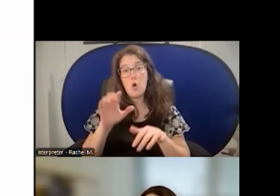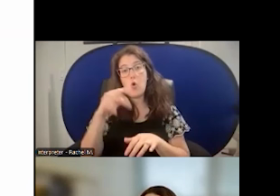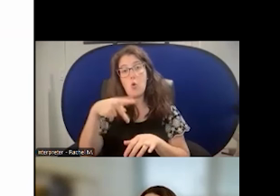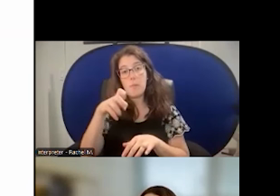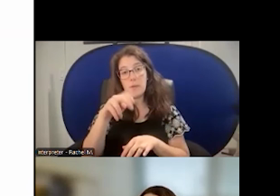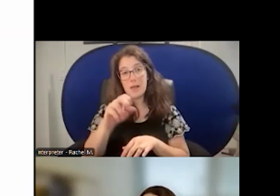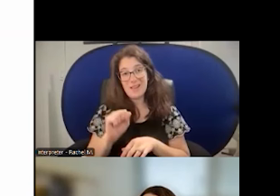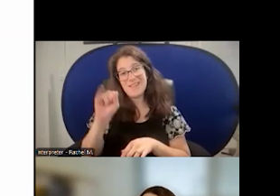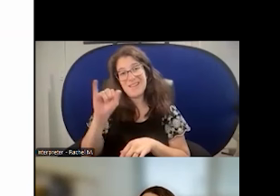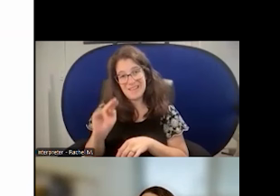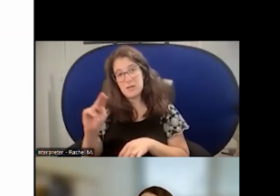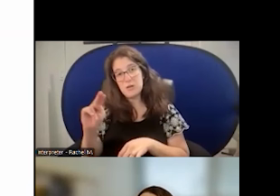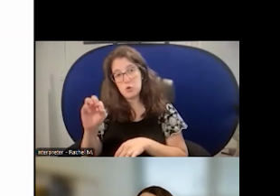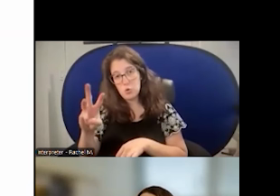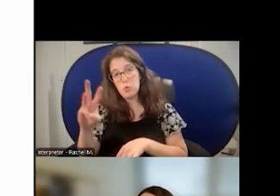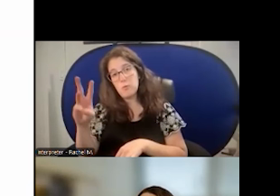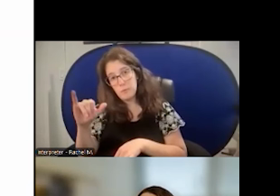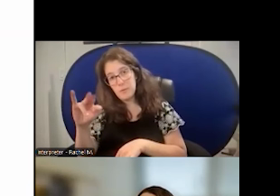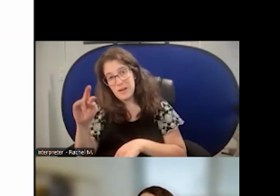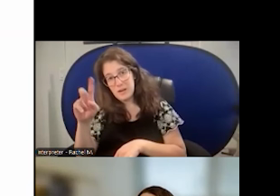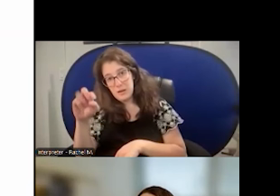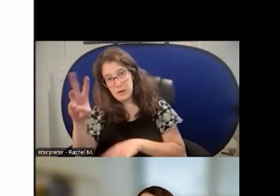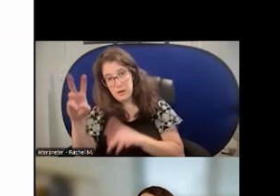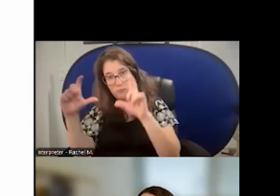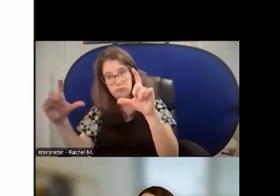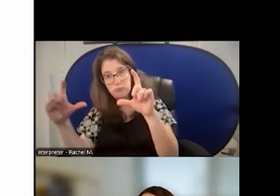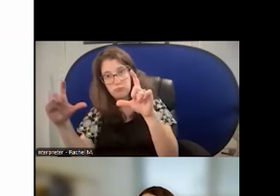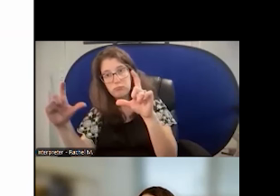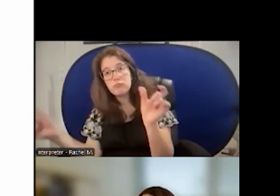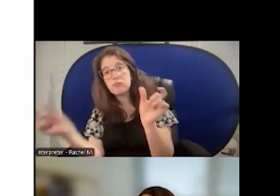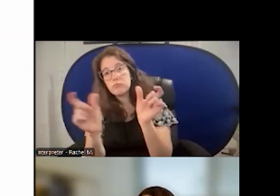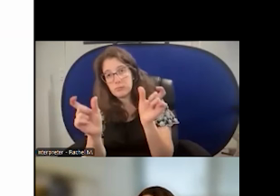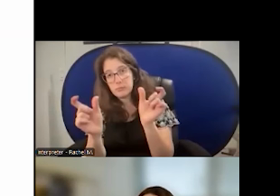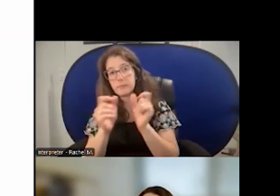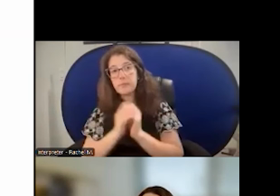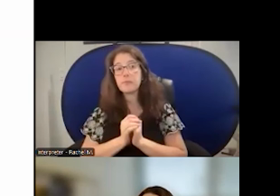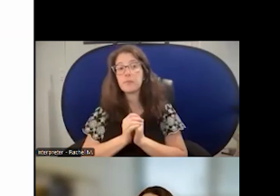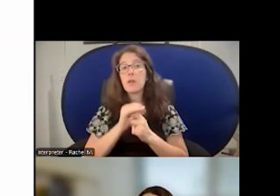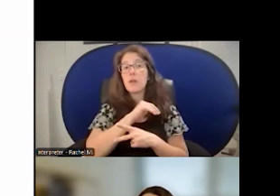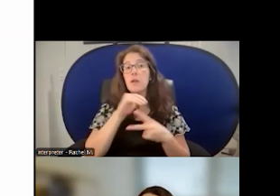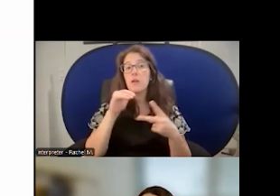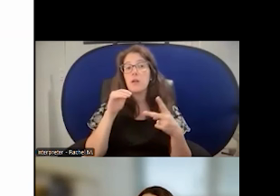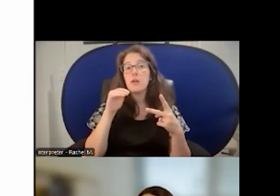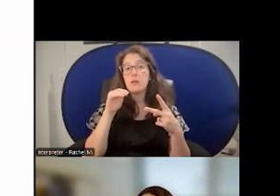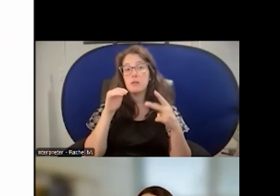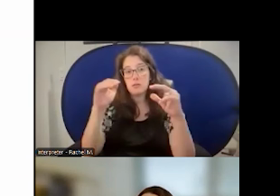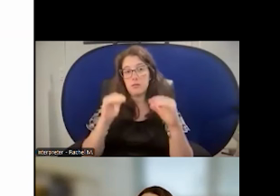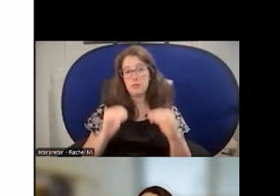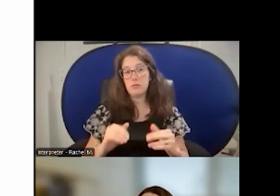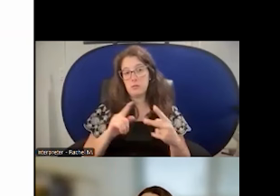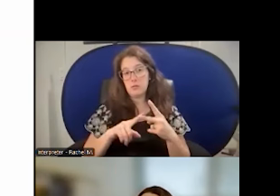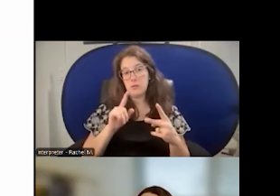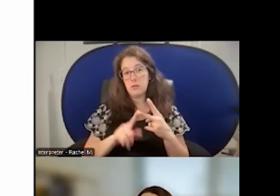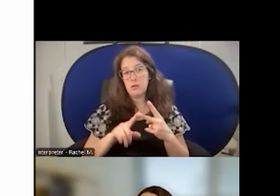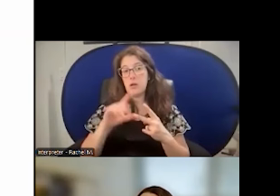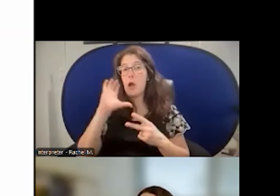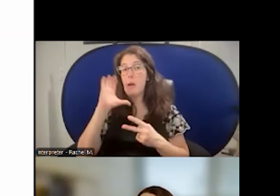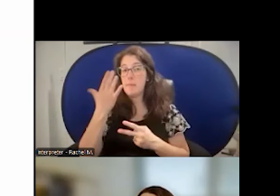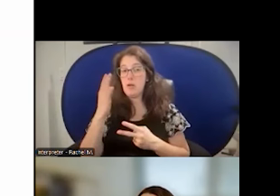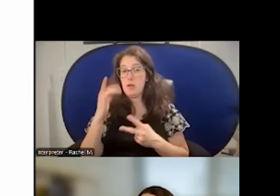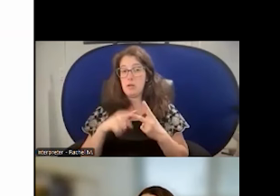to that descriptive link. And then under appearance, you would choose new window if that is the behavior that